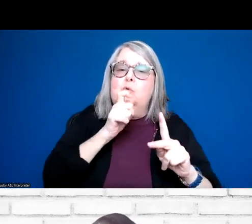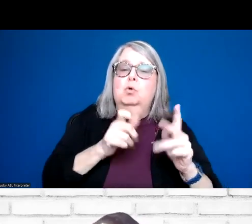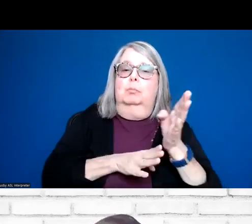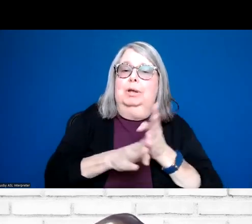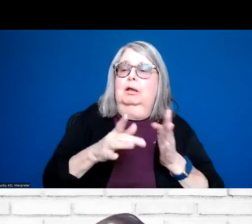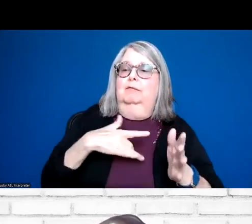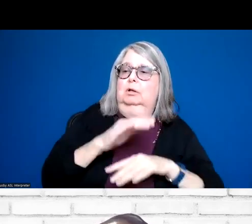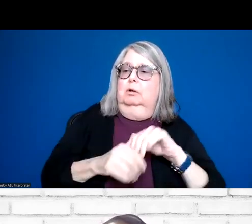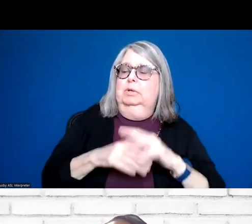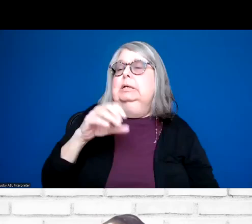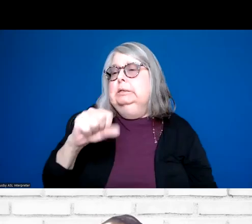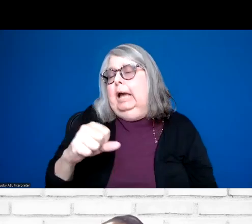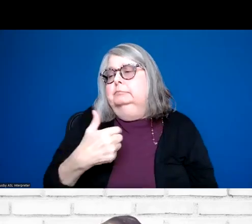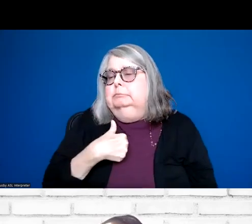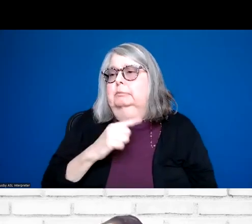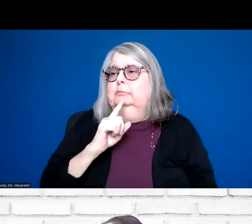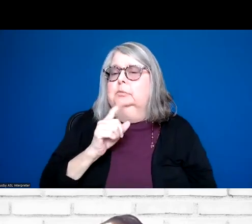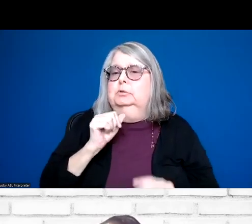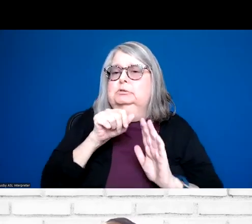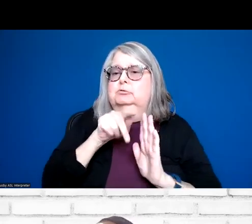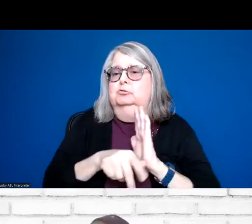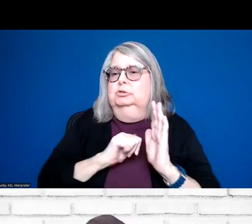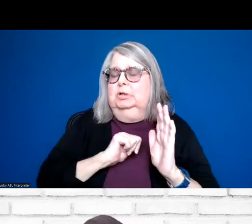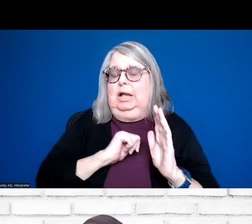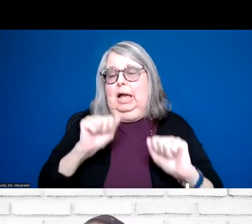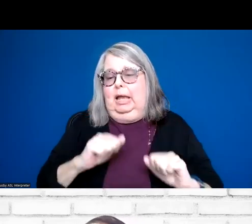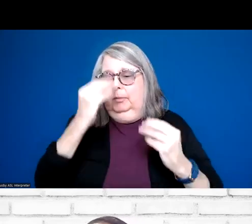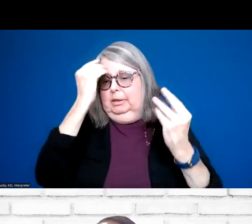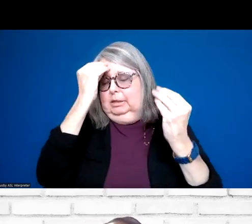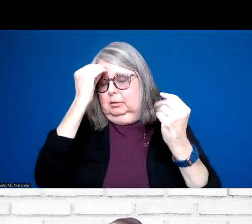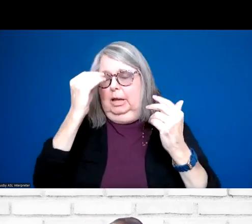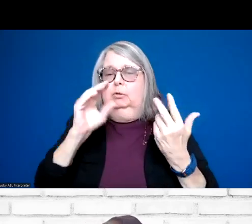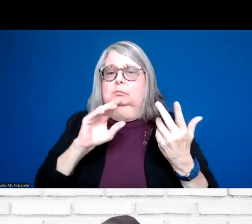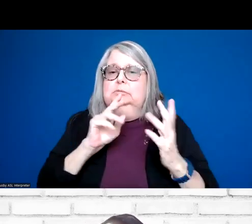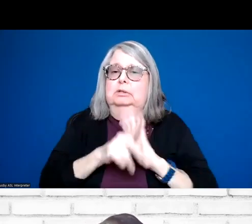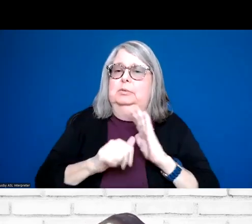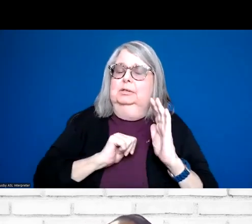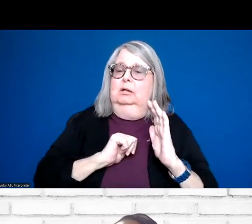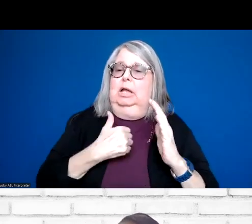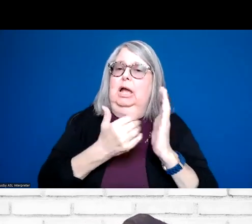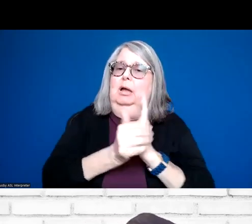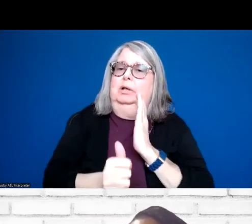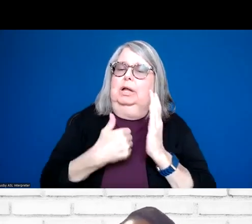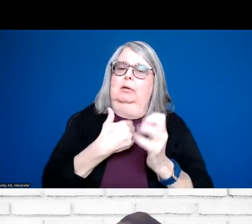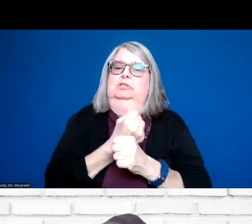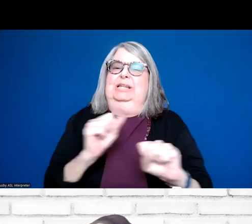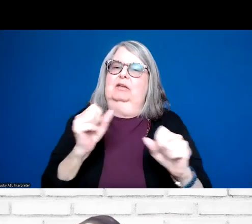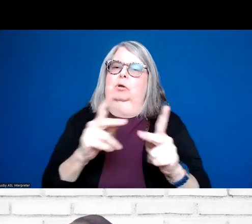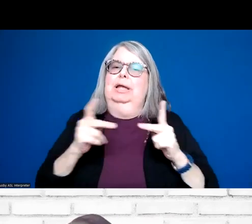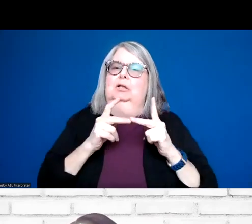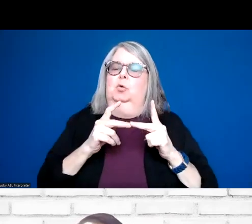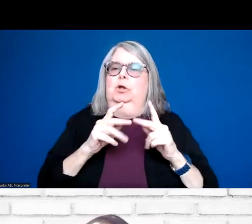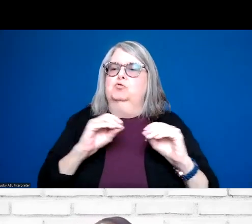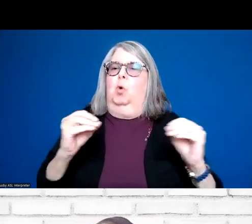yes, I am suicidal. Yes, I am thinking about ending my life. And I am confident and competent that I am in a safe space to where I can be not judged